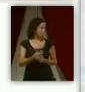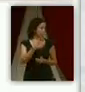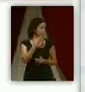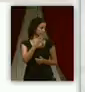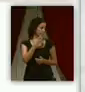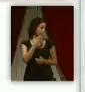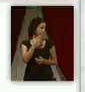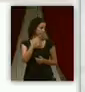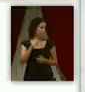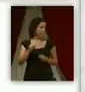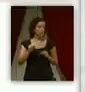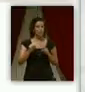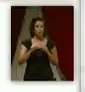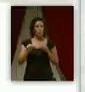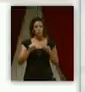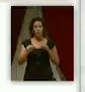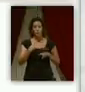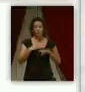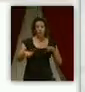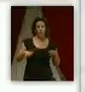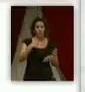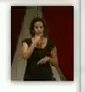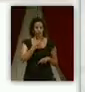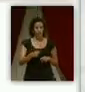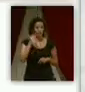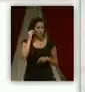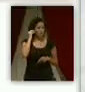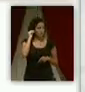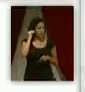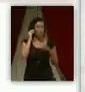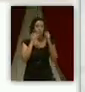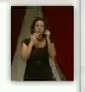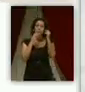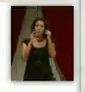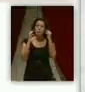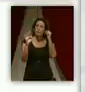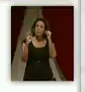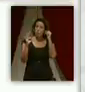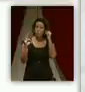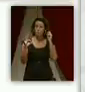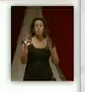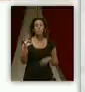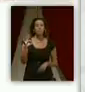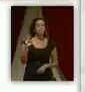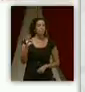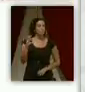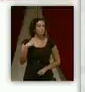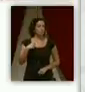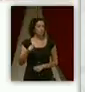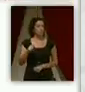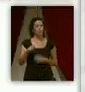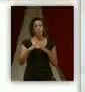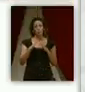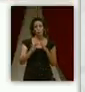We want distinctive buttons that can be properly distinguished. If I take the